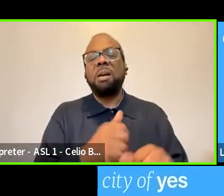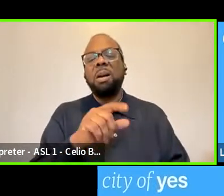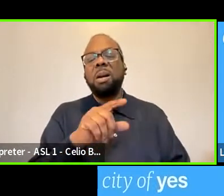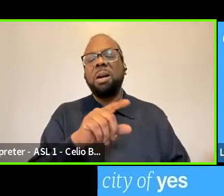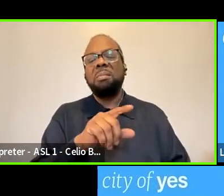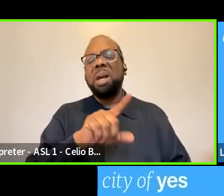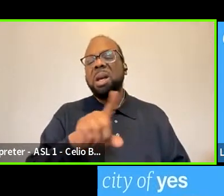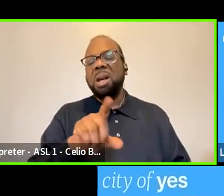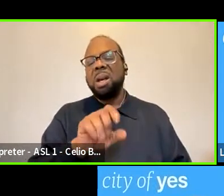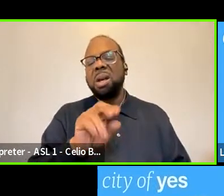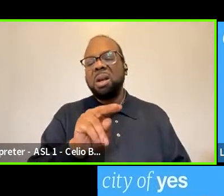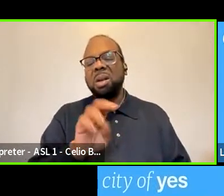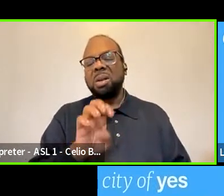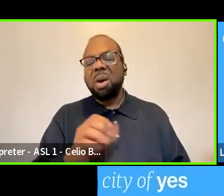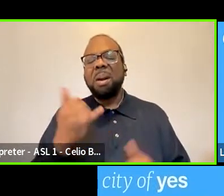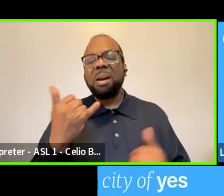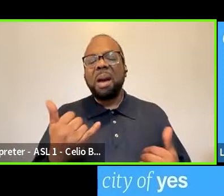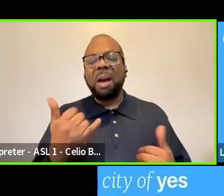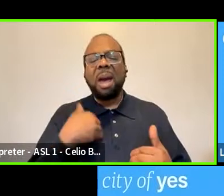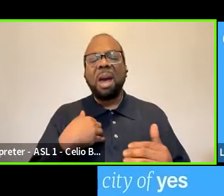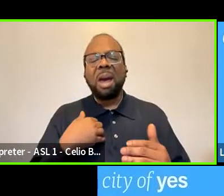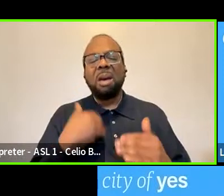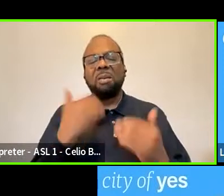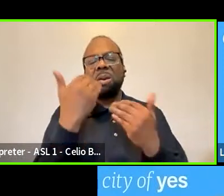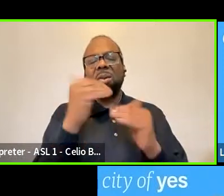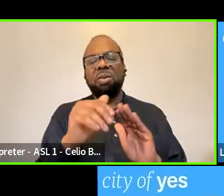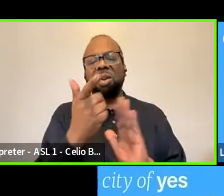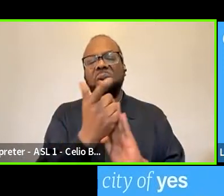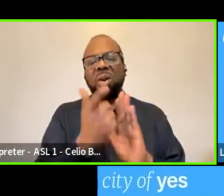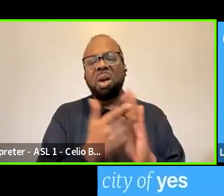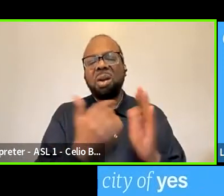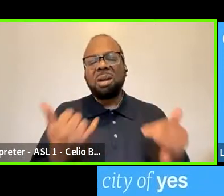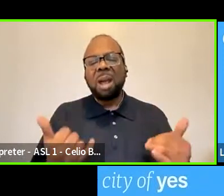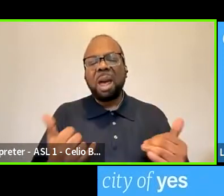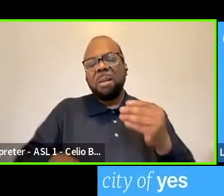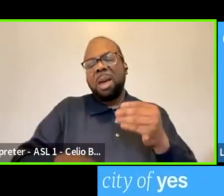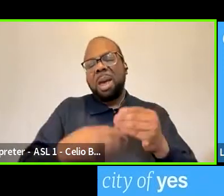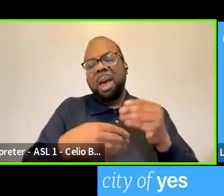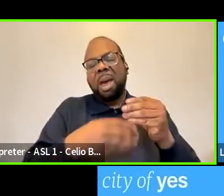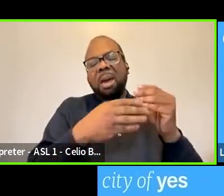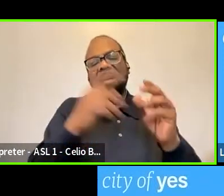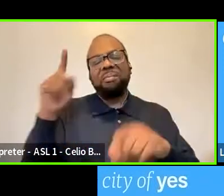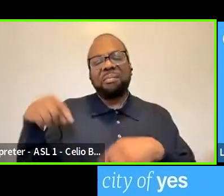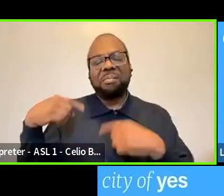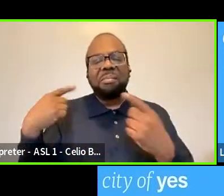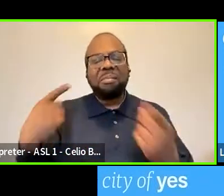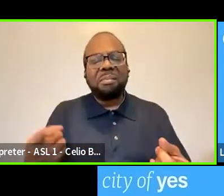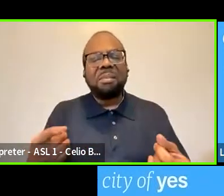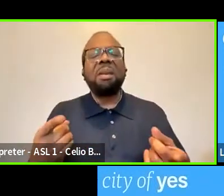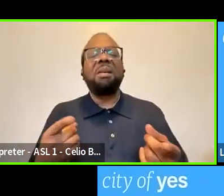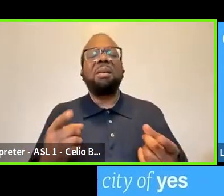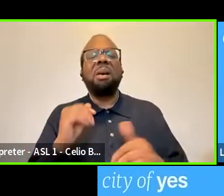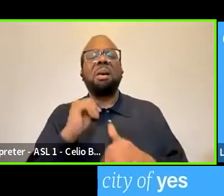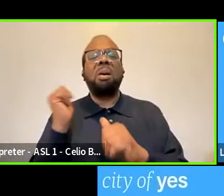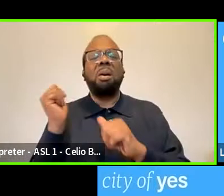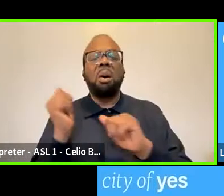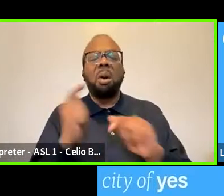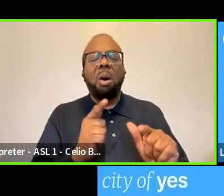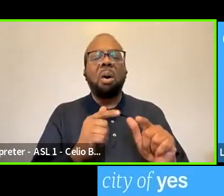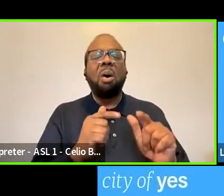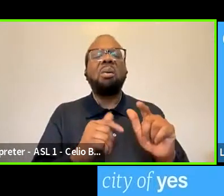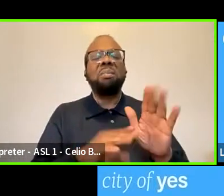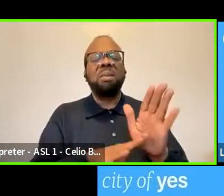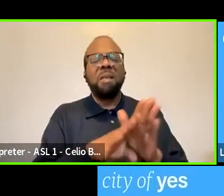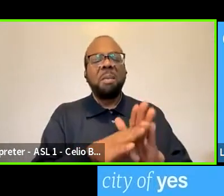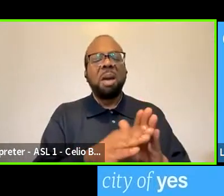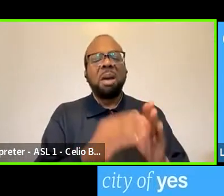layers of restrictive zoning that have been added on in the previous decades, all of the development in these areas have primarily been like restricted